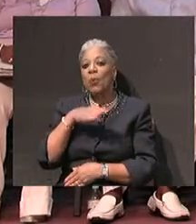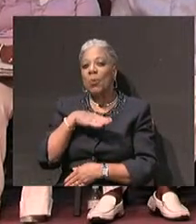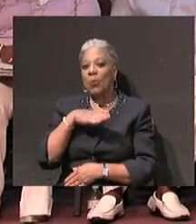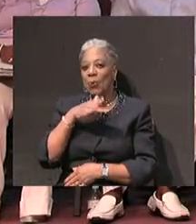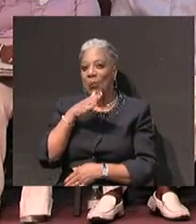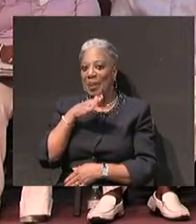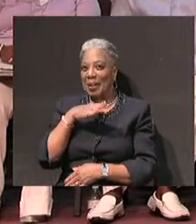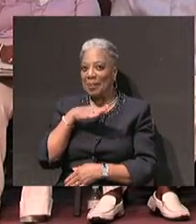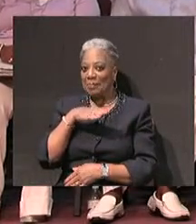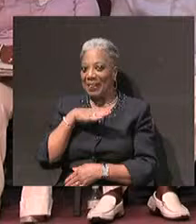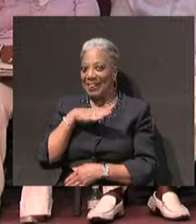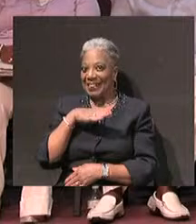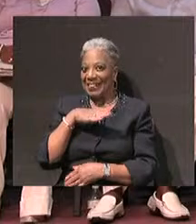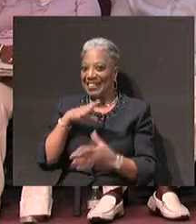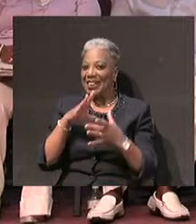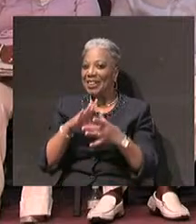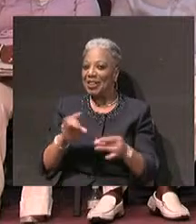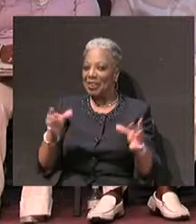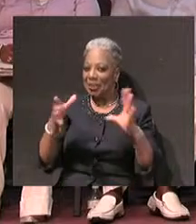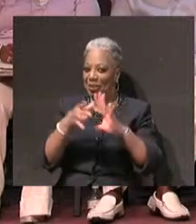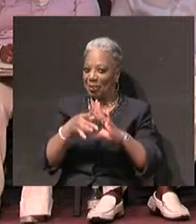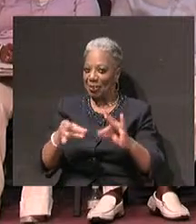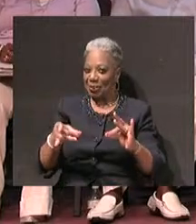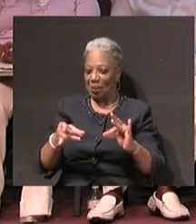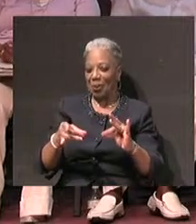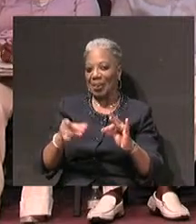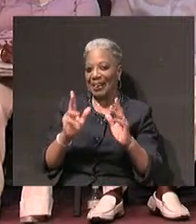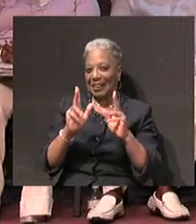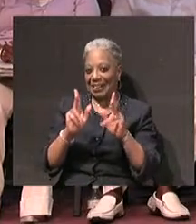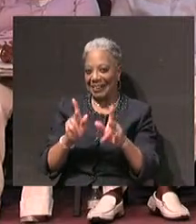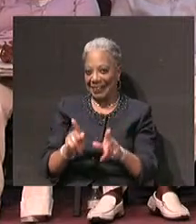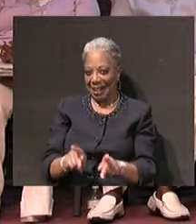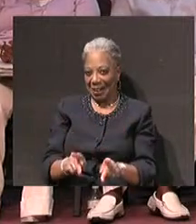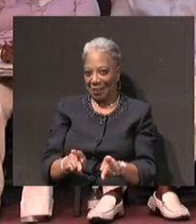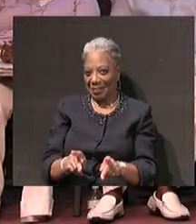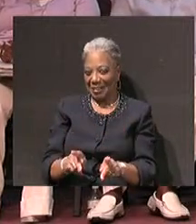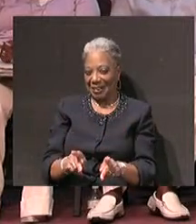carefully. The critics of Christianity in the first century